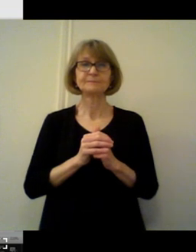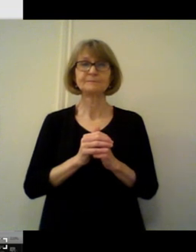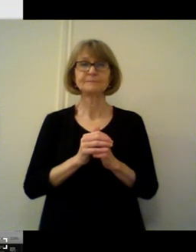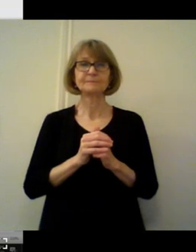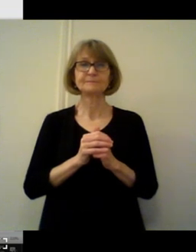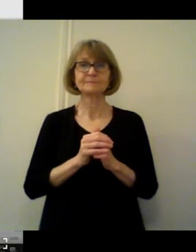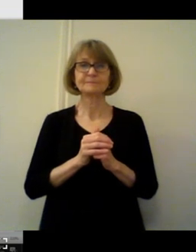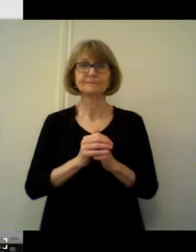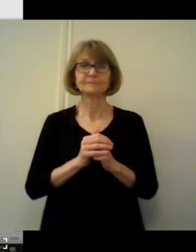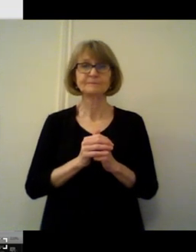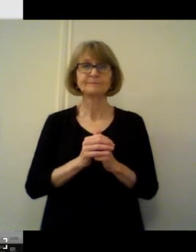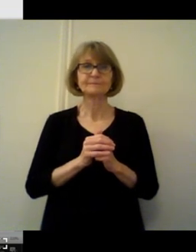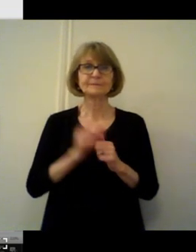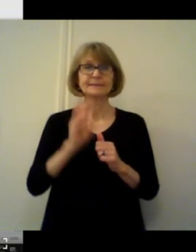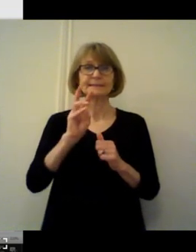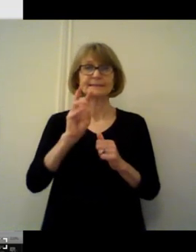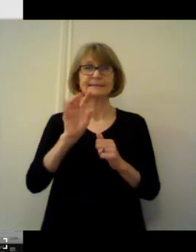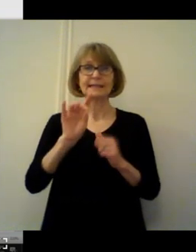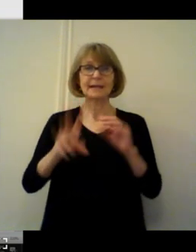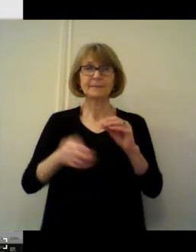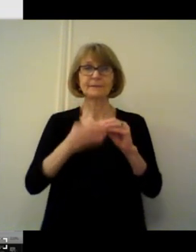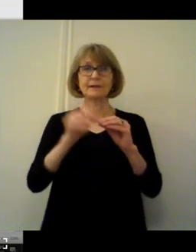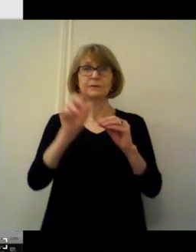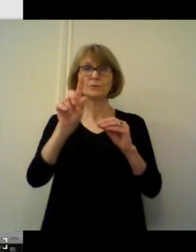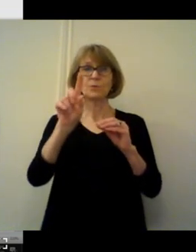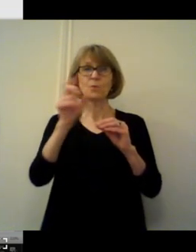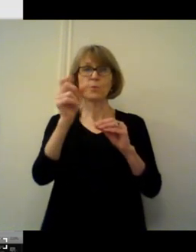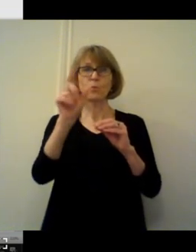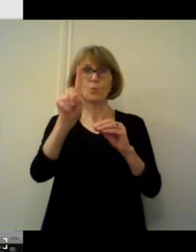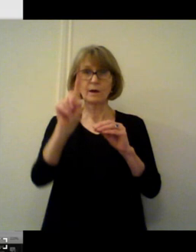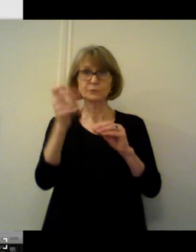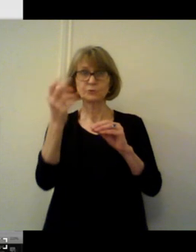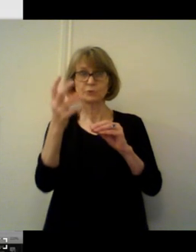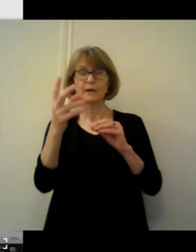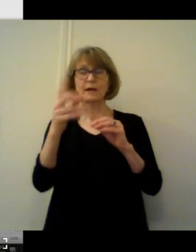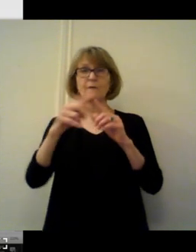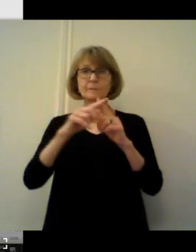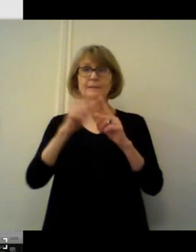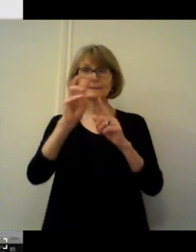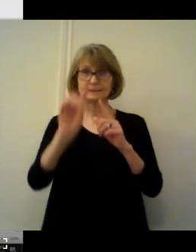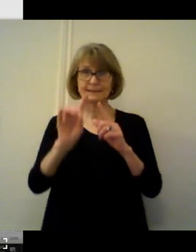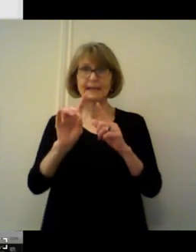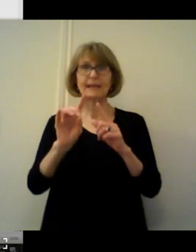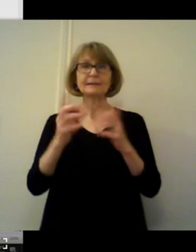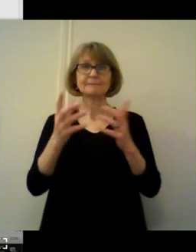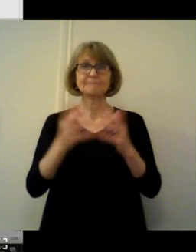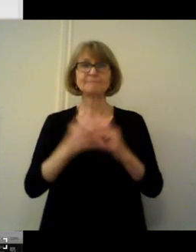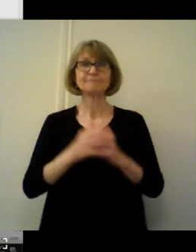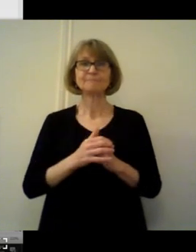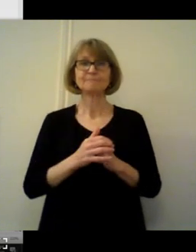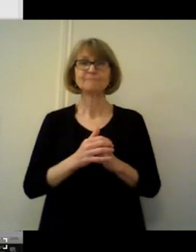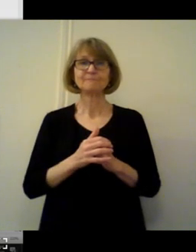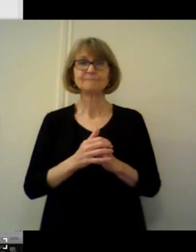which we get 248. All right, so hopefully you got those correct, but let's go ahead and move on.